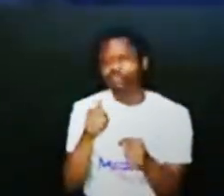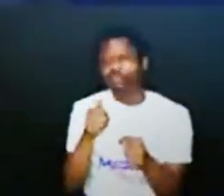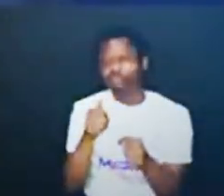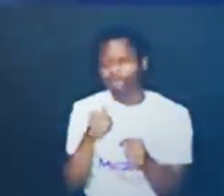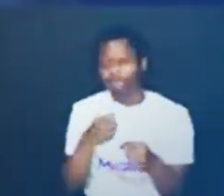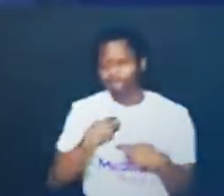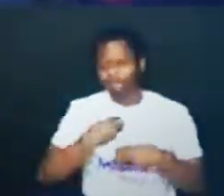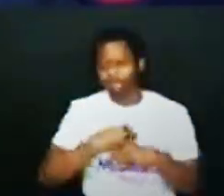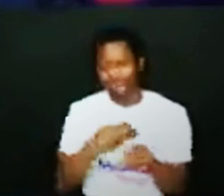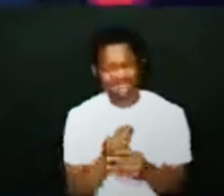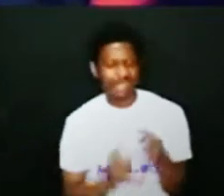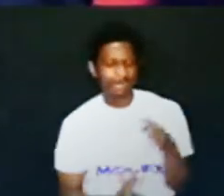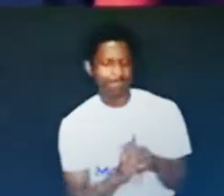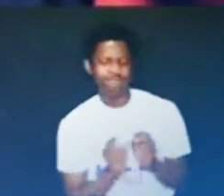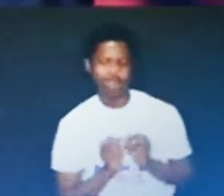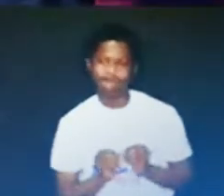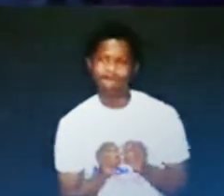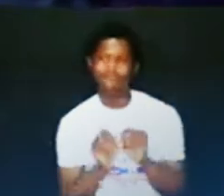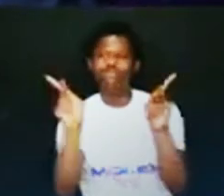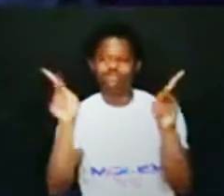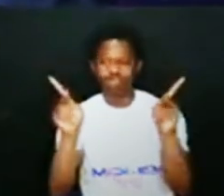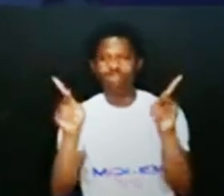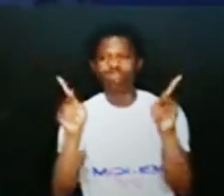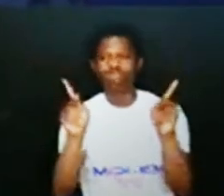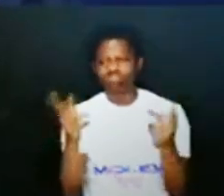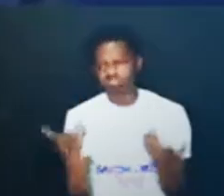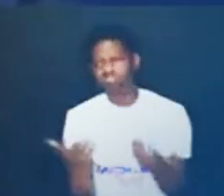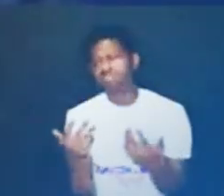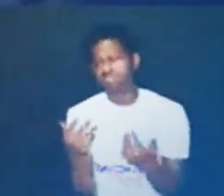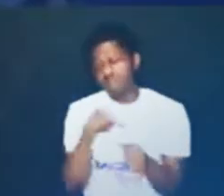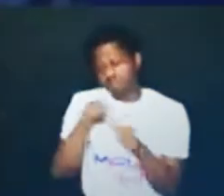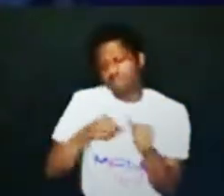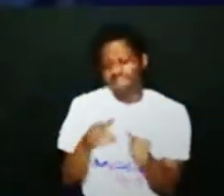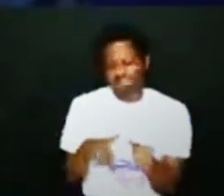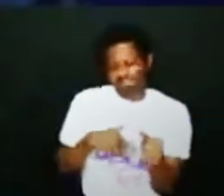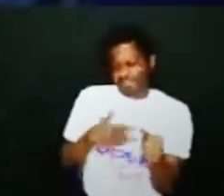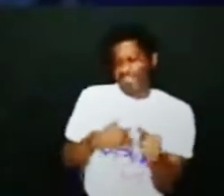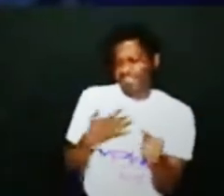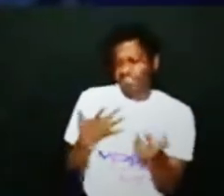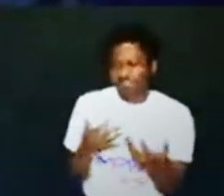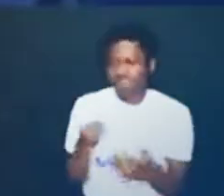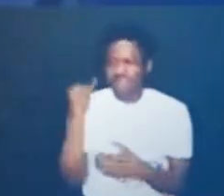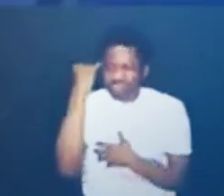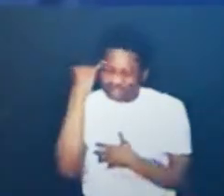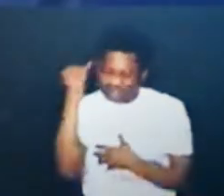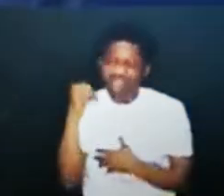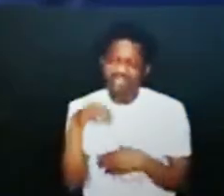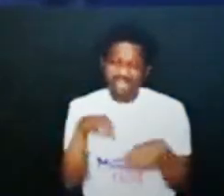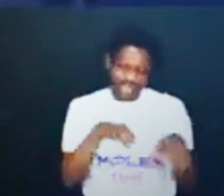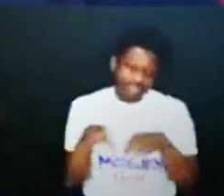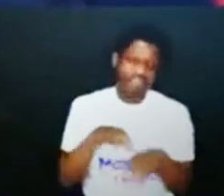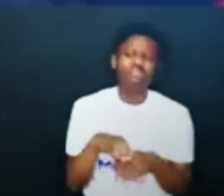of a feeling or of an impulse or of an idea or of an